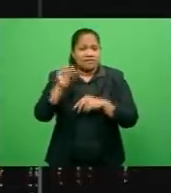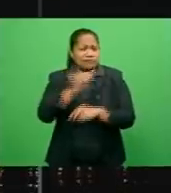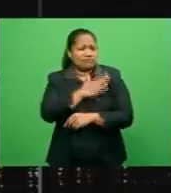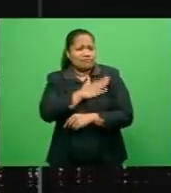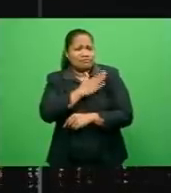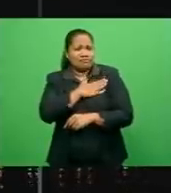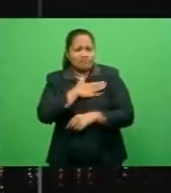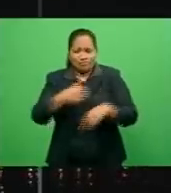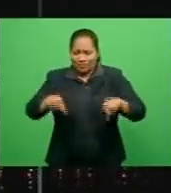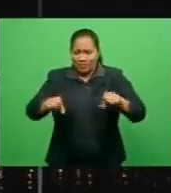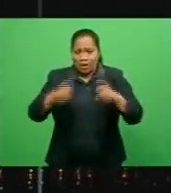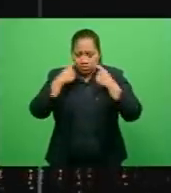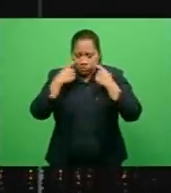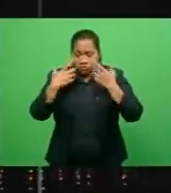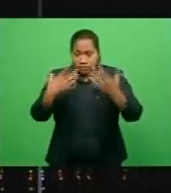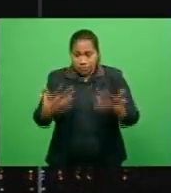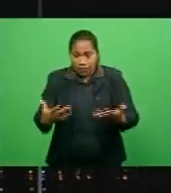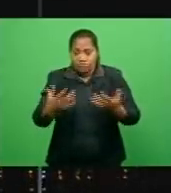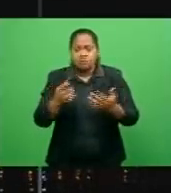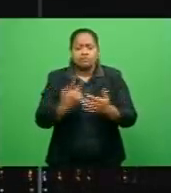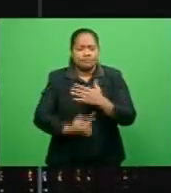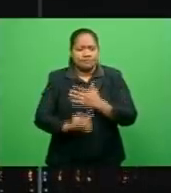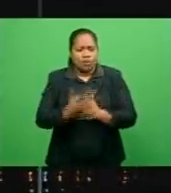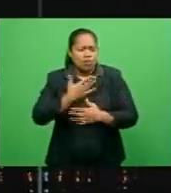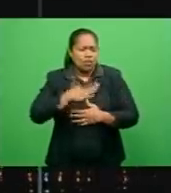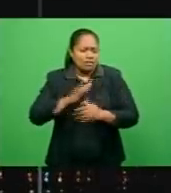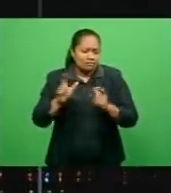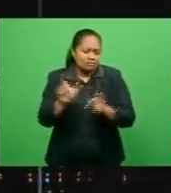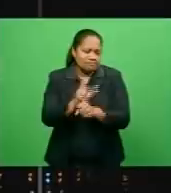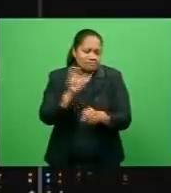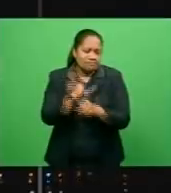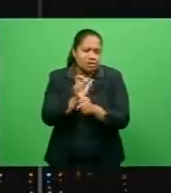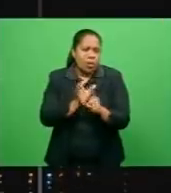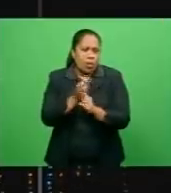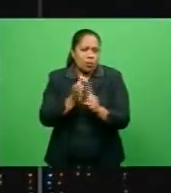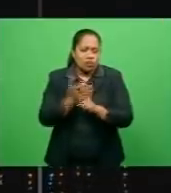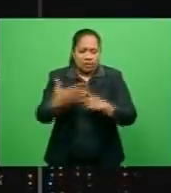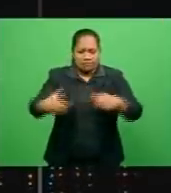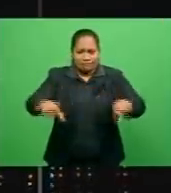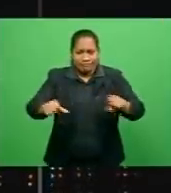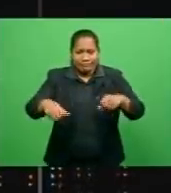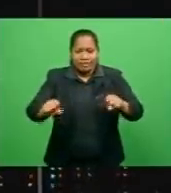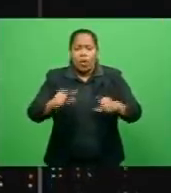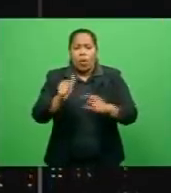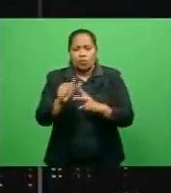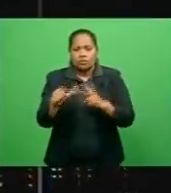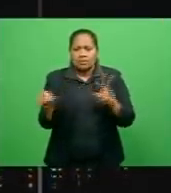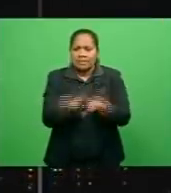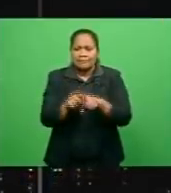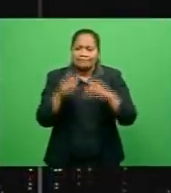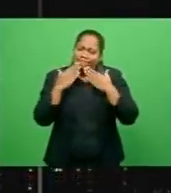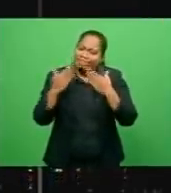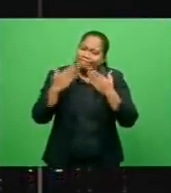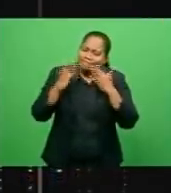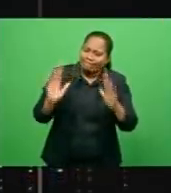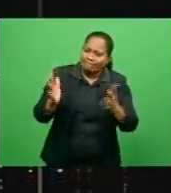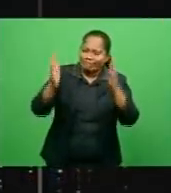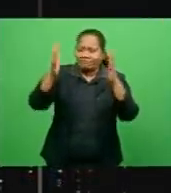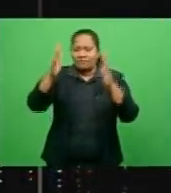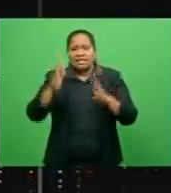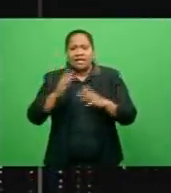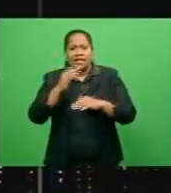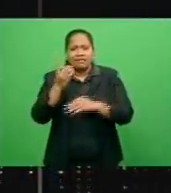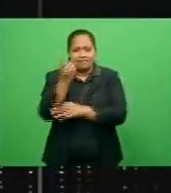show organizer Mohammed Saneem says they want to create a culture where motorists also acknowledge Independence Day through a motor parade.